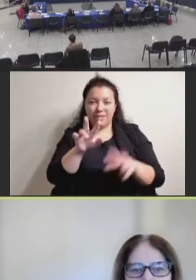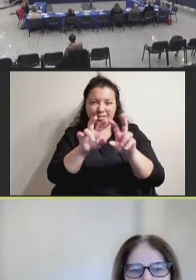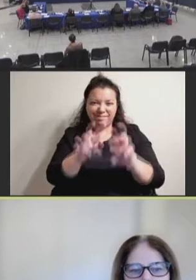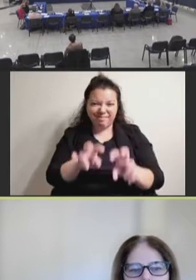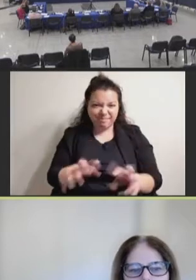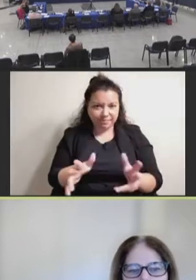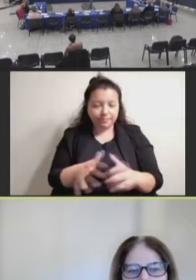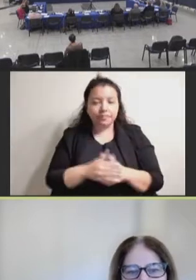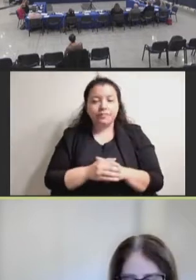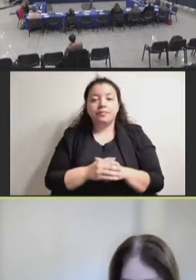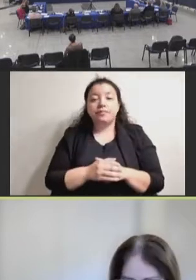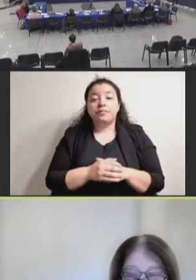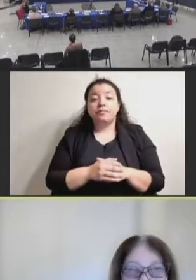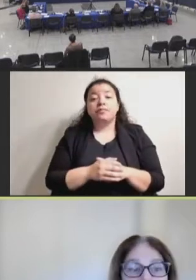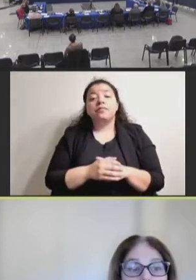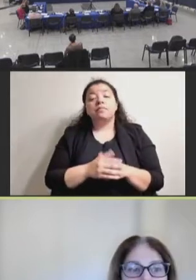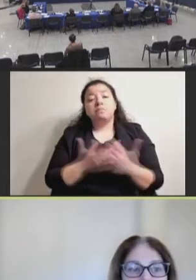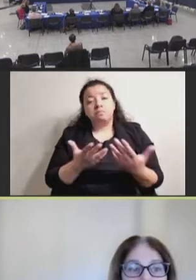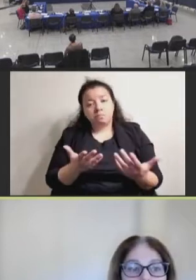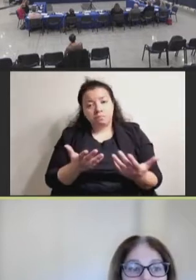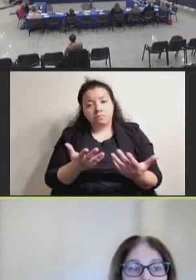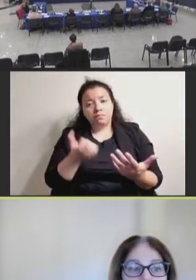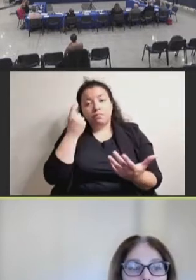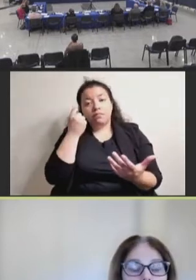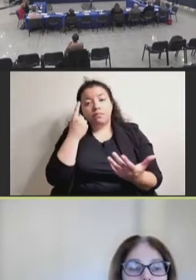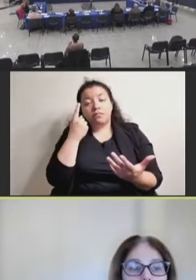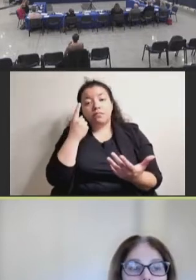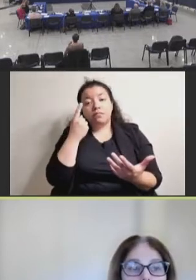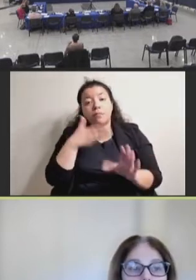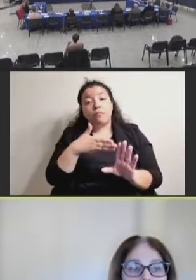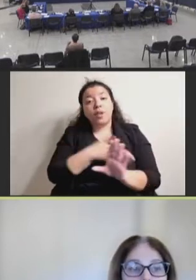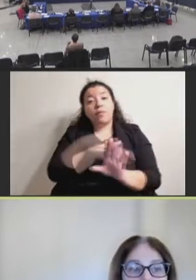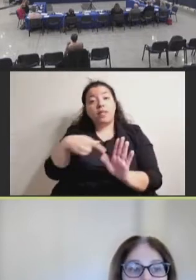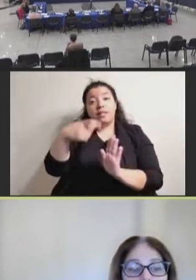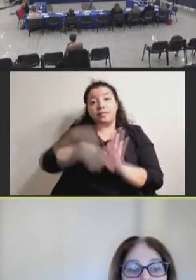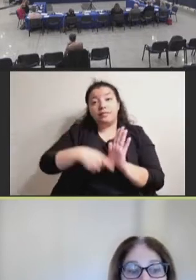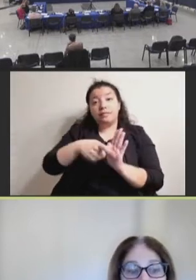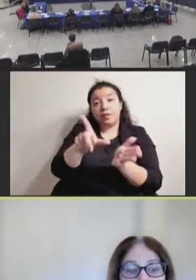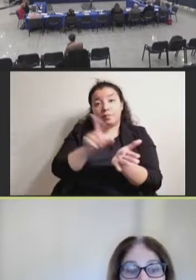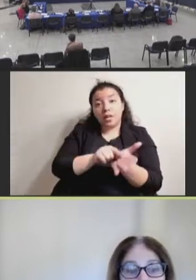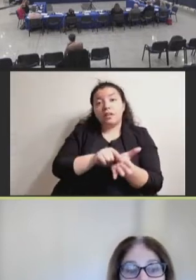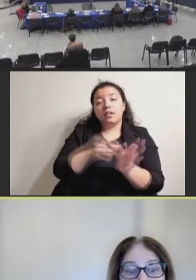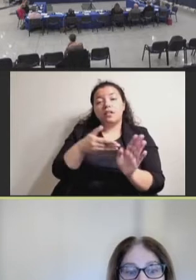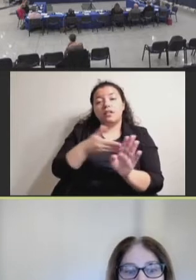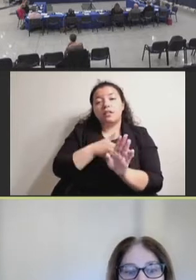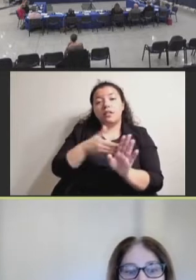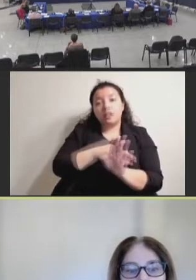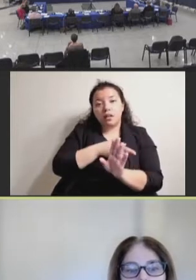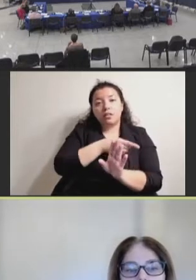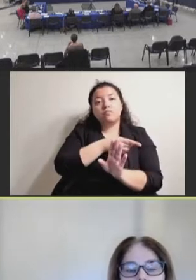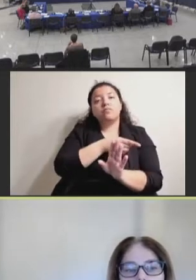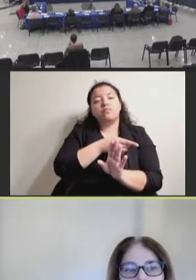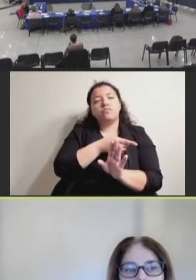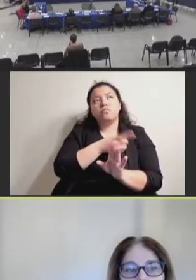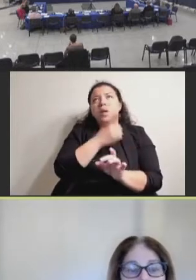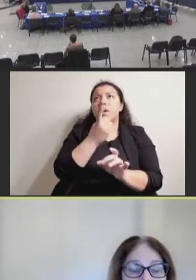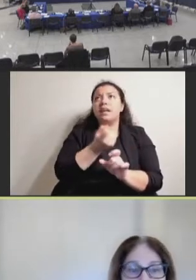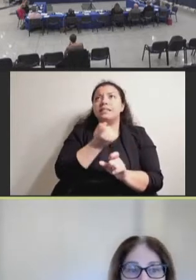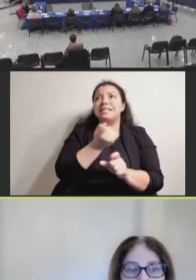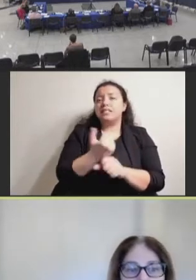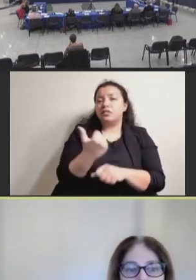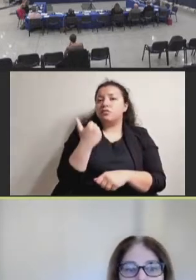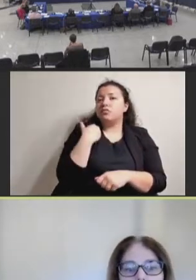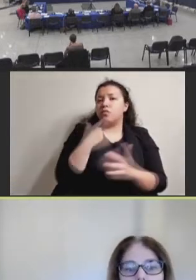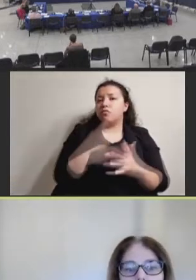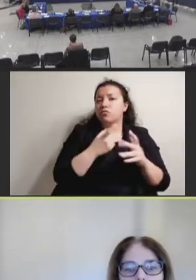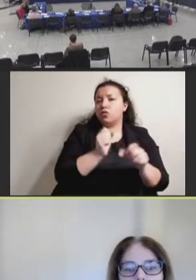However, prior to this publication, we were doing work started over just about a year ago when I think everyone